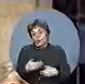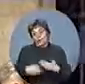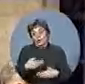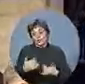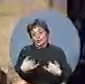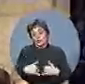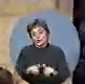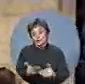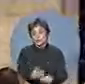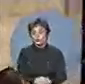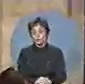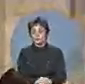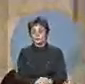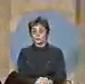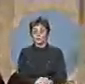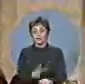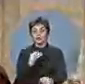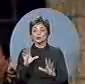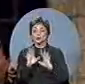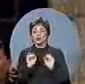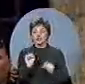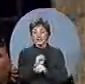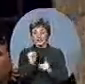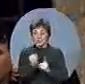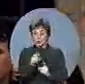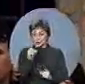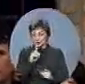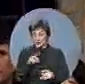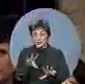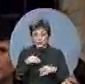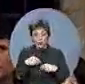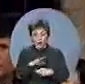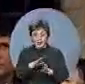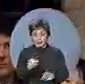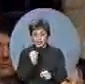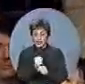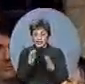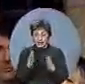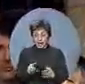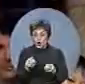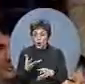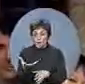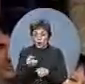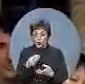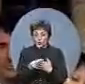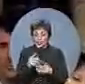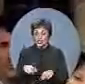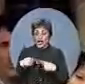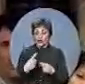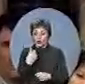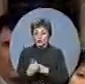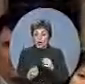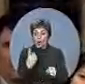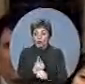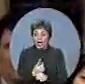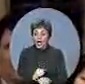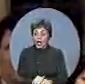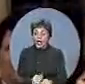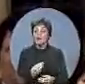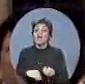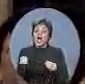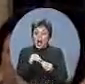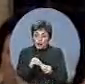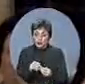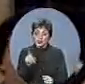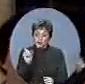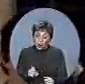The Honourable Member for Acadie Bathurst. Mr. Speaker, this situation is unacceptable. These workers have received no money for